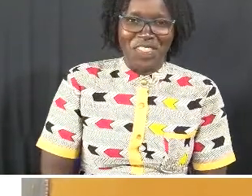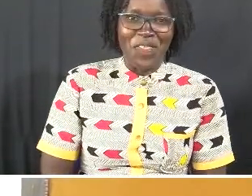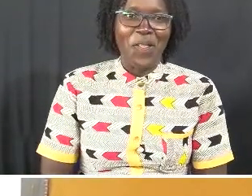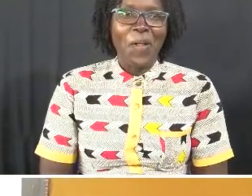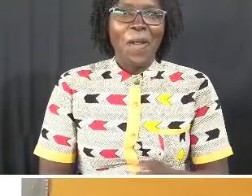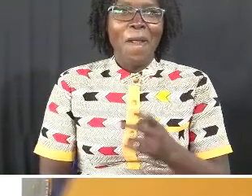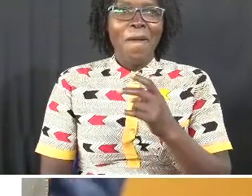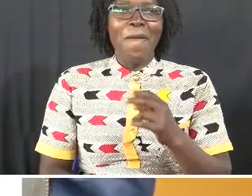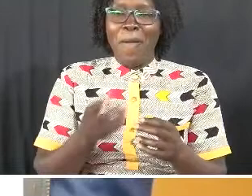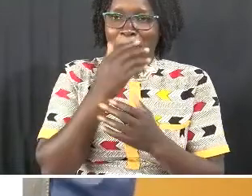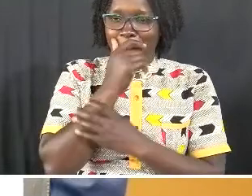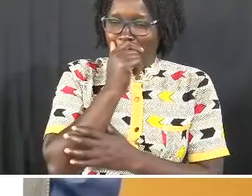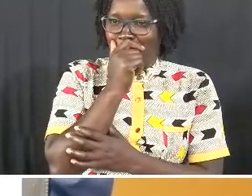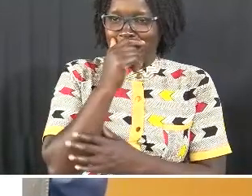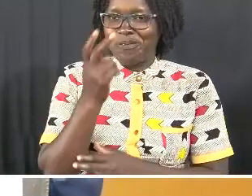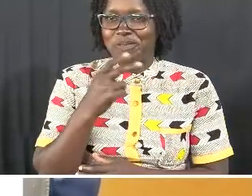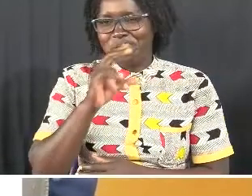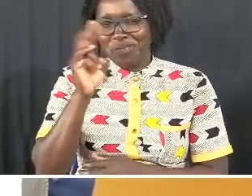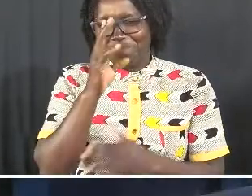Who is an Adventist?